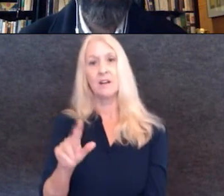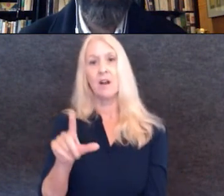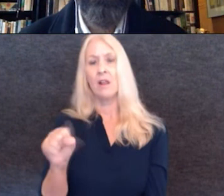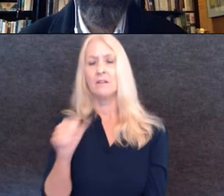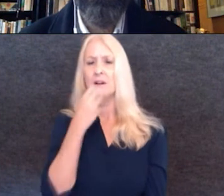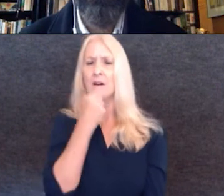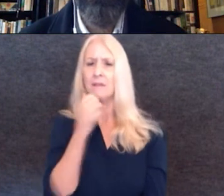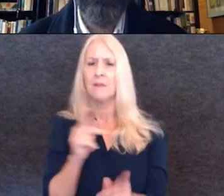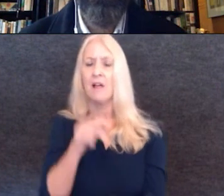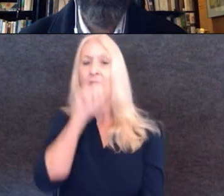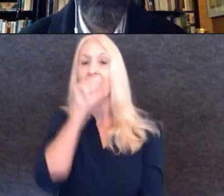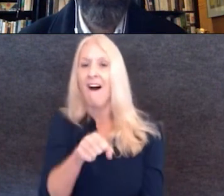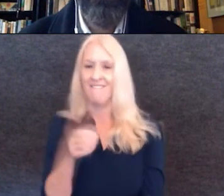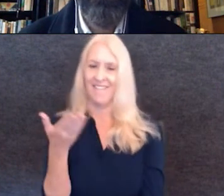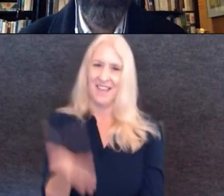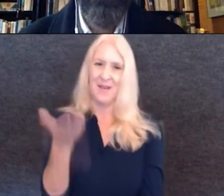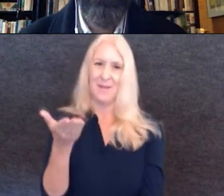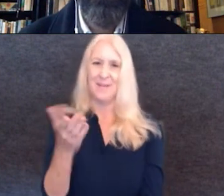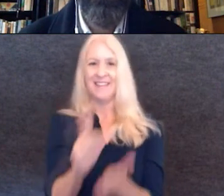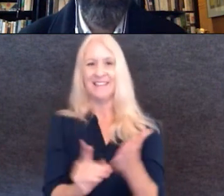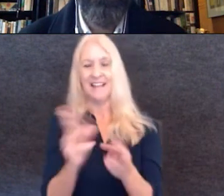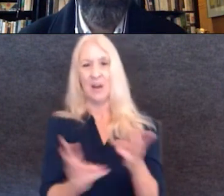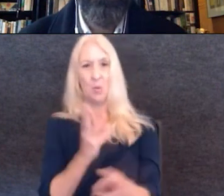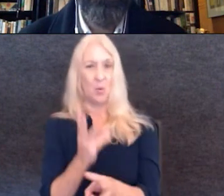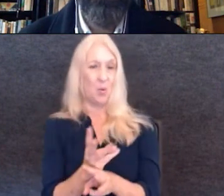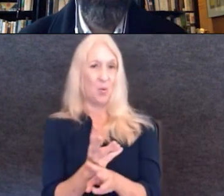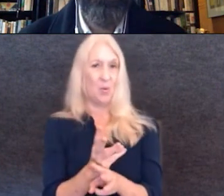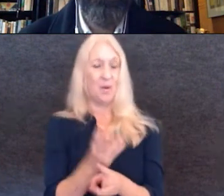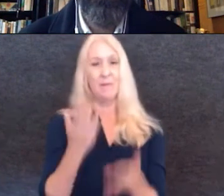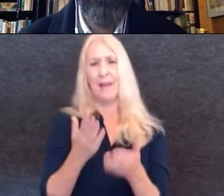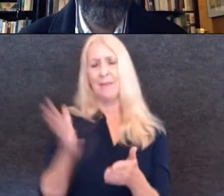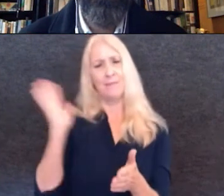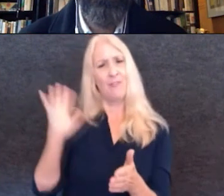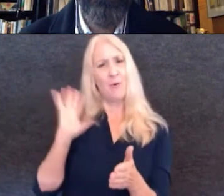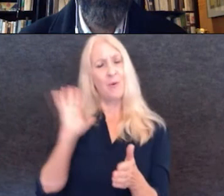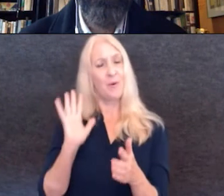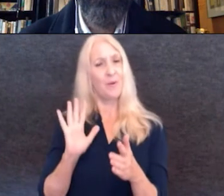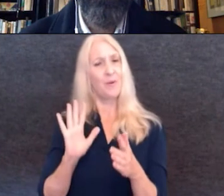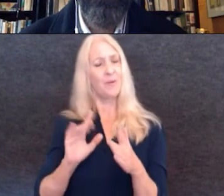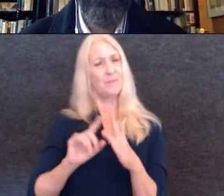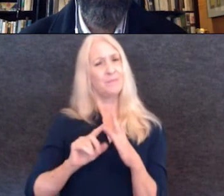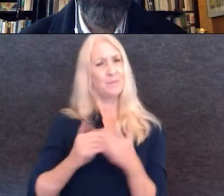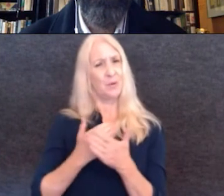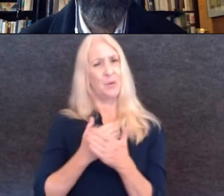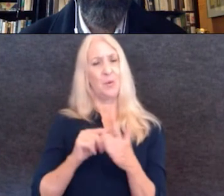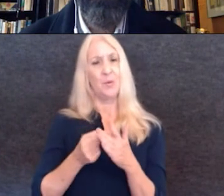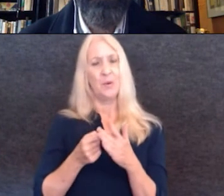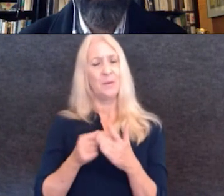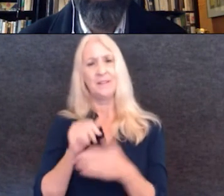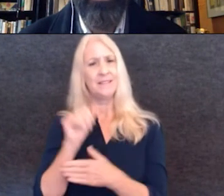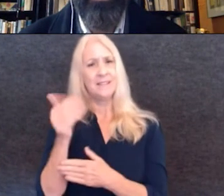design world. I don't, it doesn't seem to, again, maybe it was more early on, but that doesn't seem to come up as an issue. You're working